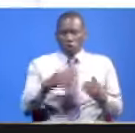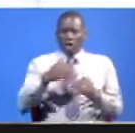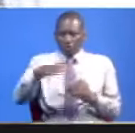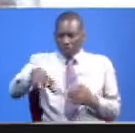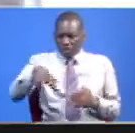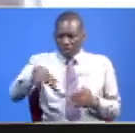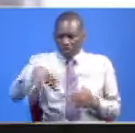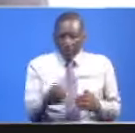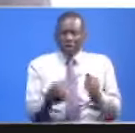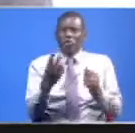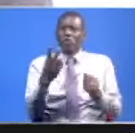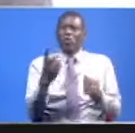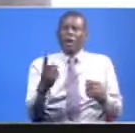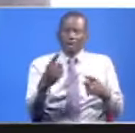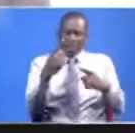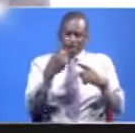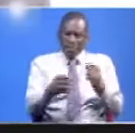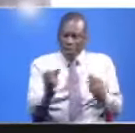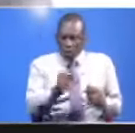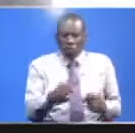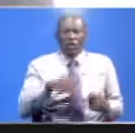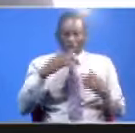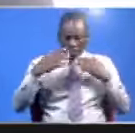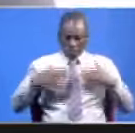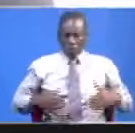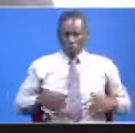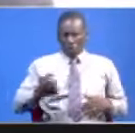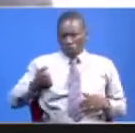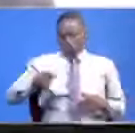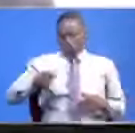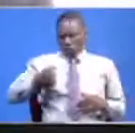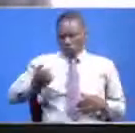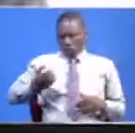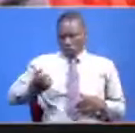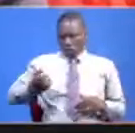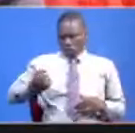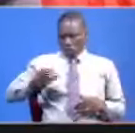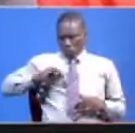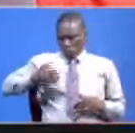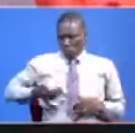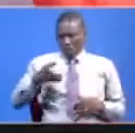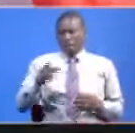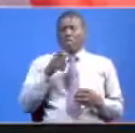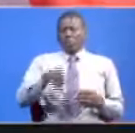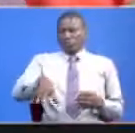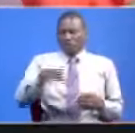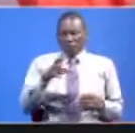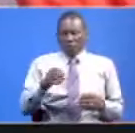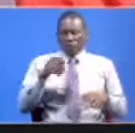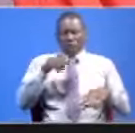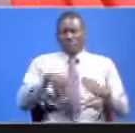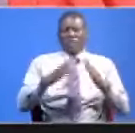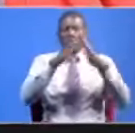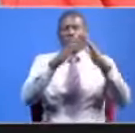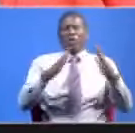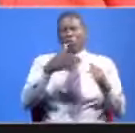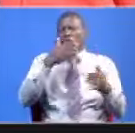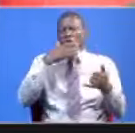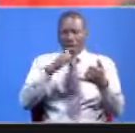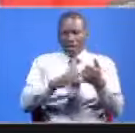of 21-year-old Sharon Chelagat's body. The decaying body was found inside the home of her husband, Dennis